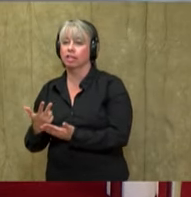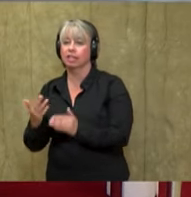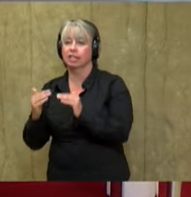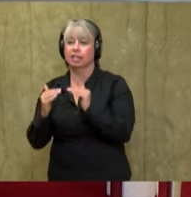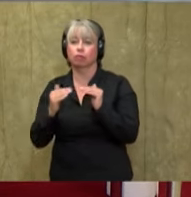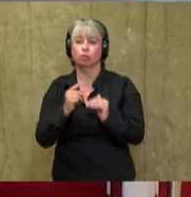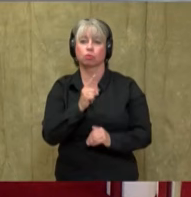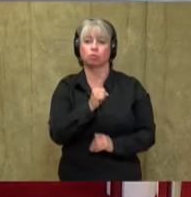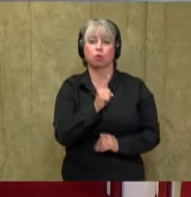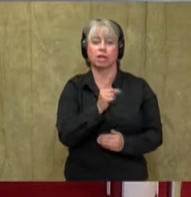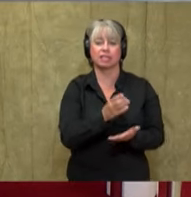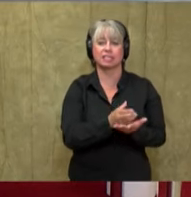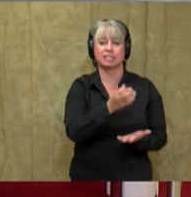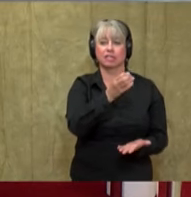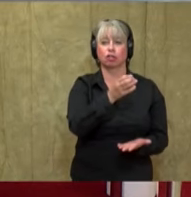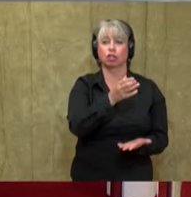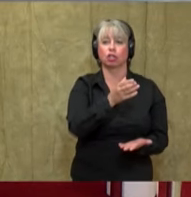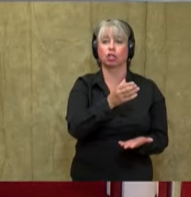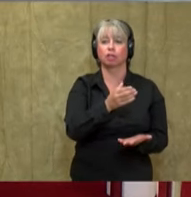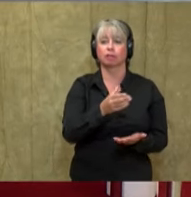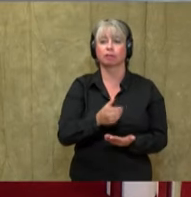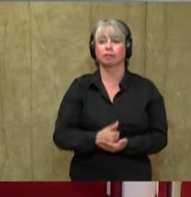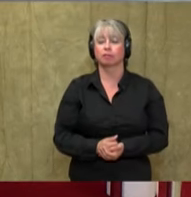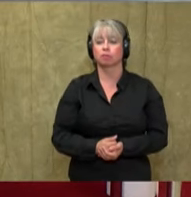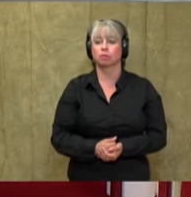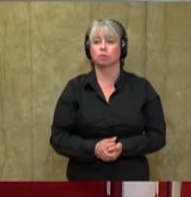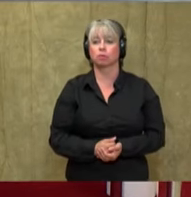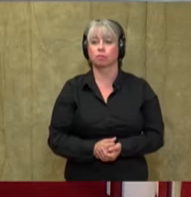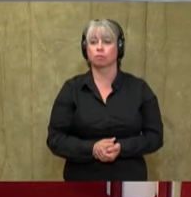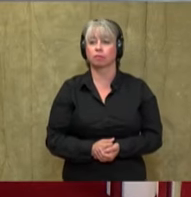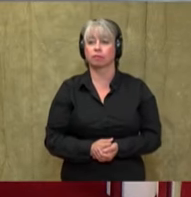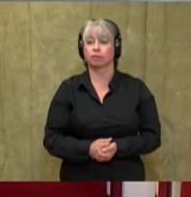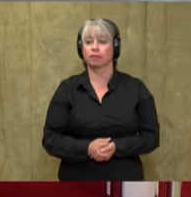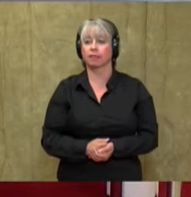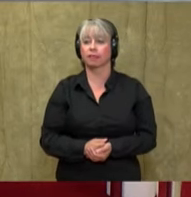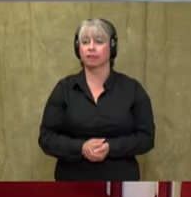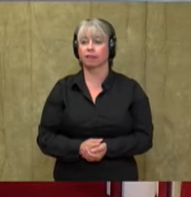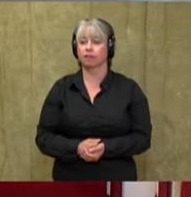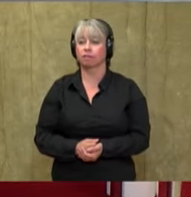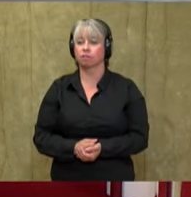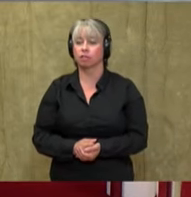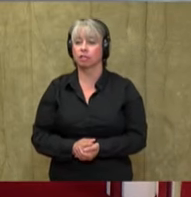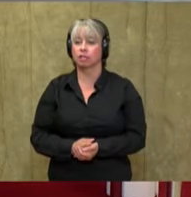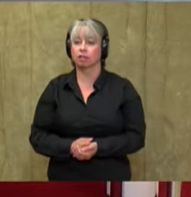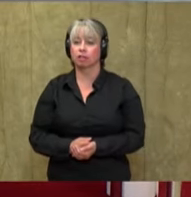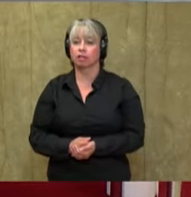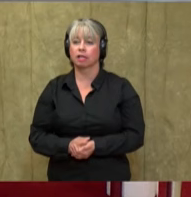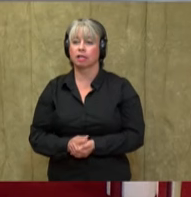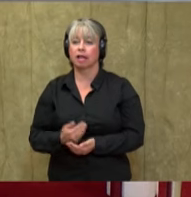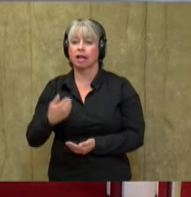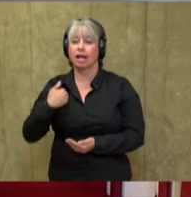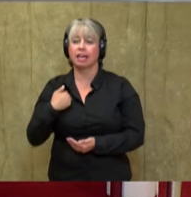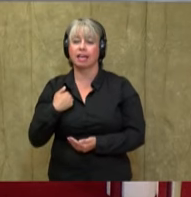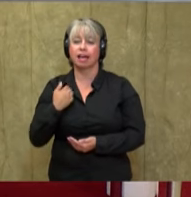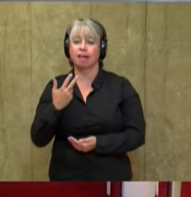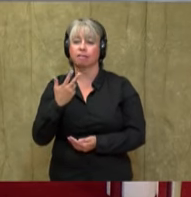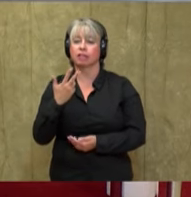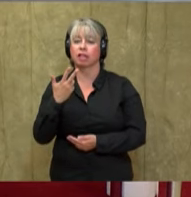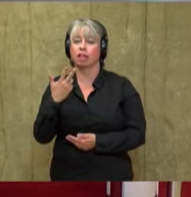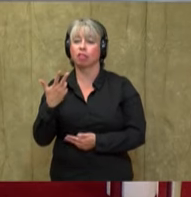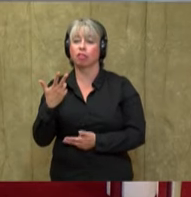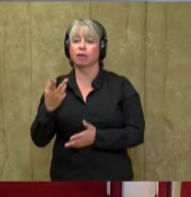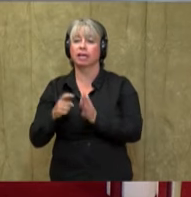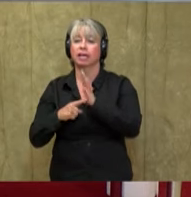full. You can notice here that these little ones that I have three examples here. And here's a